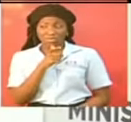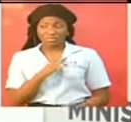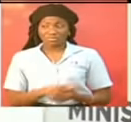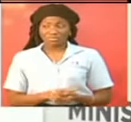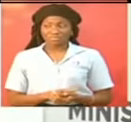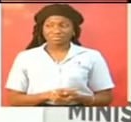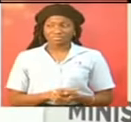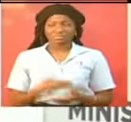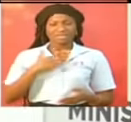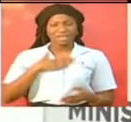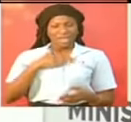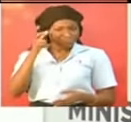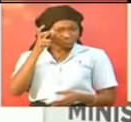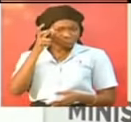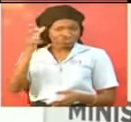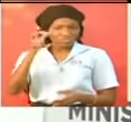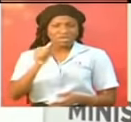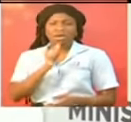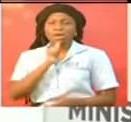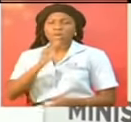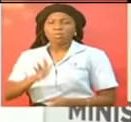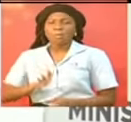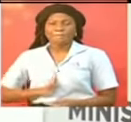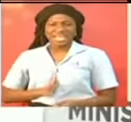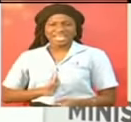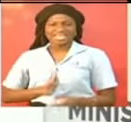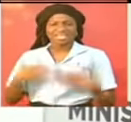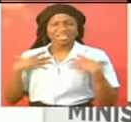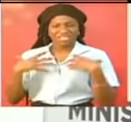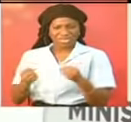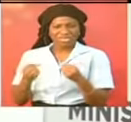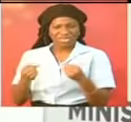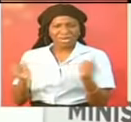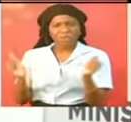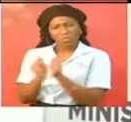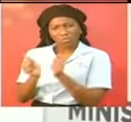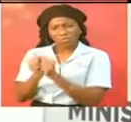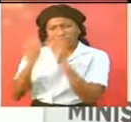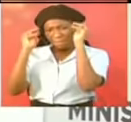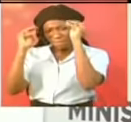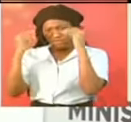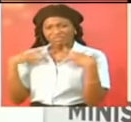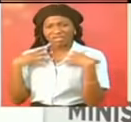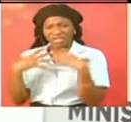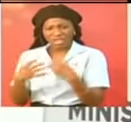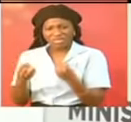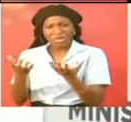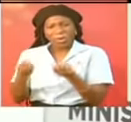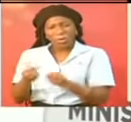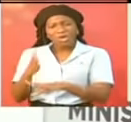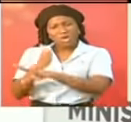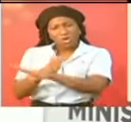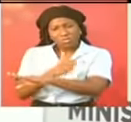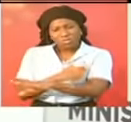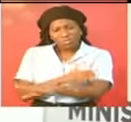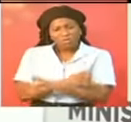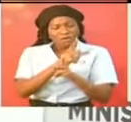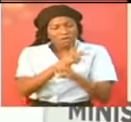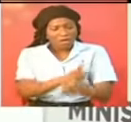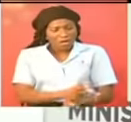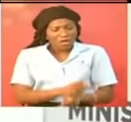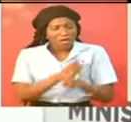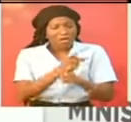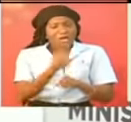of Women's Health, and our responsibility at the Ministry of Health is to improve the health care delivered to our mothers and newborn babies